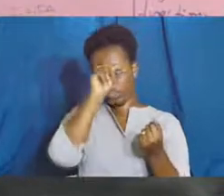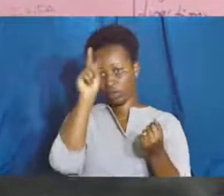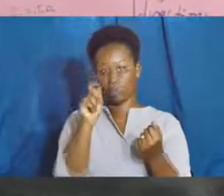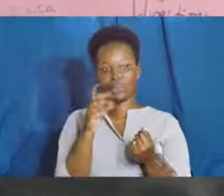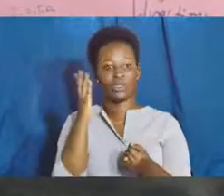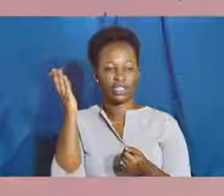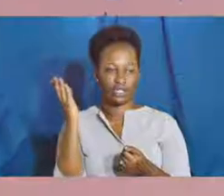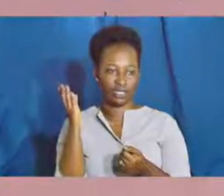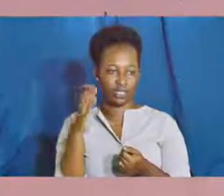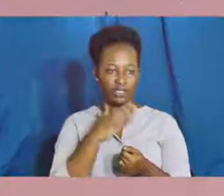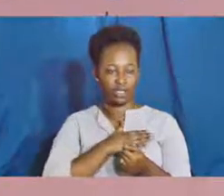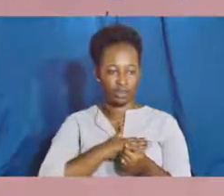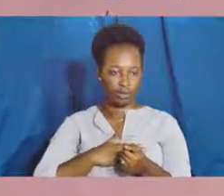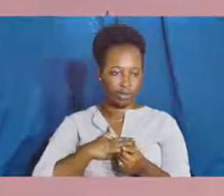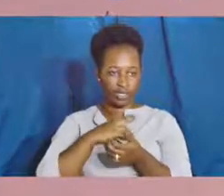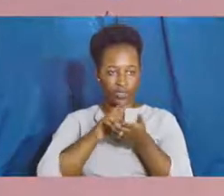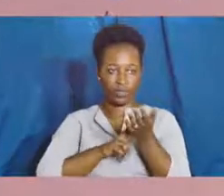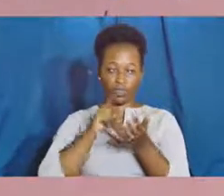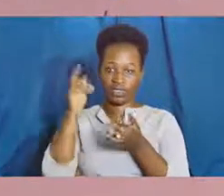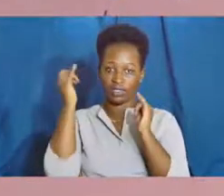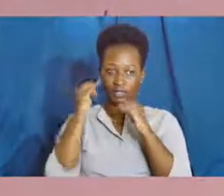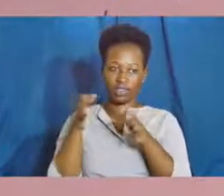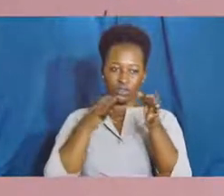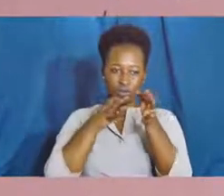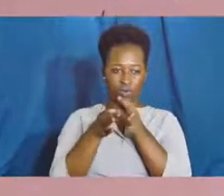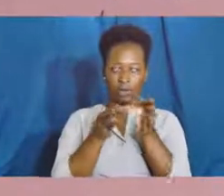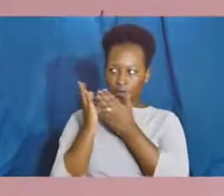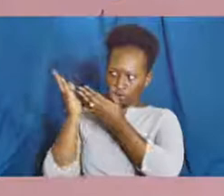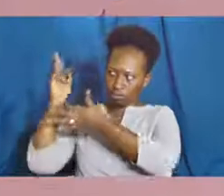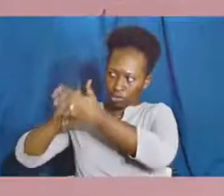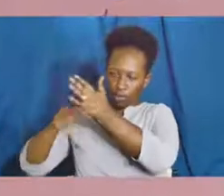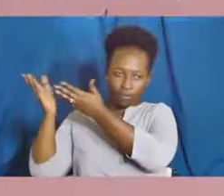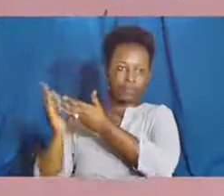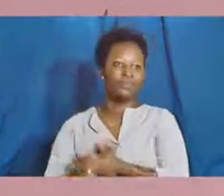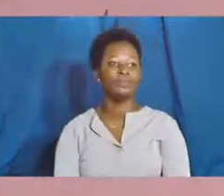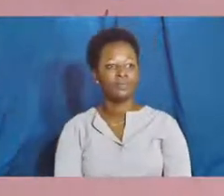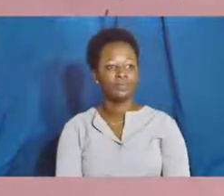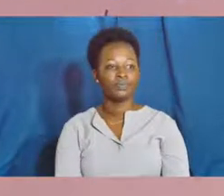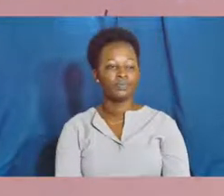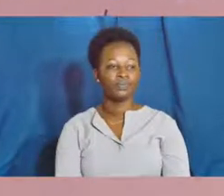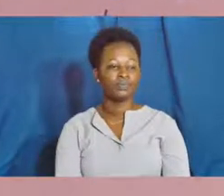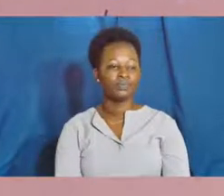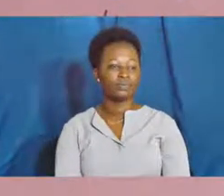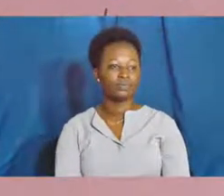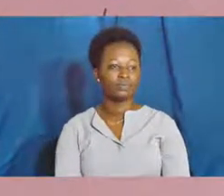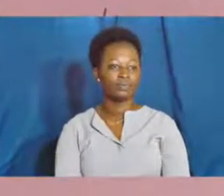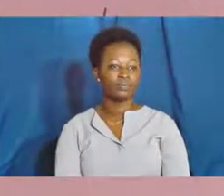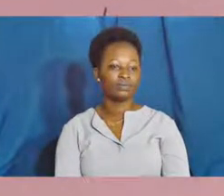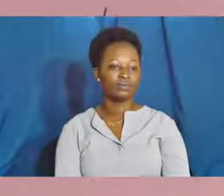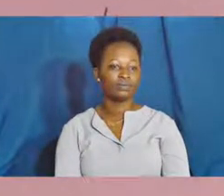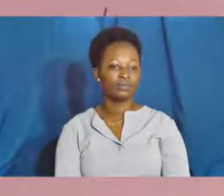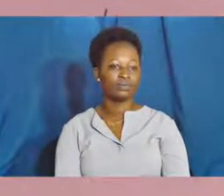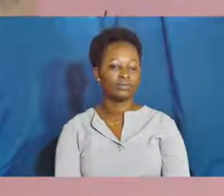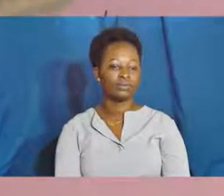here. Please use this diagram to determine the magnitudes and directions of the currents through